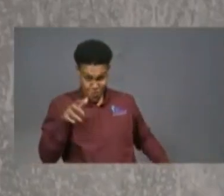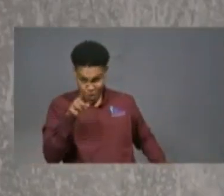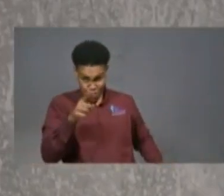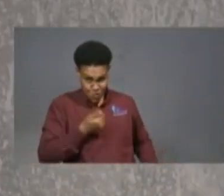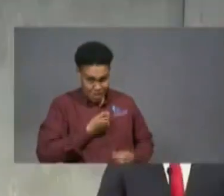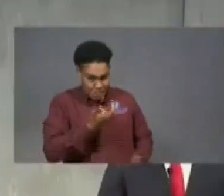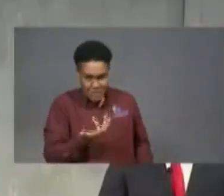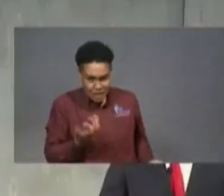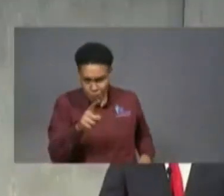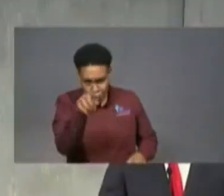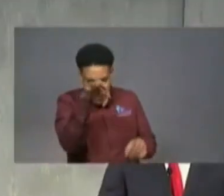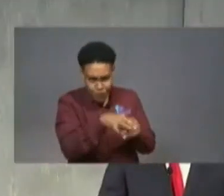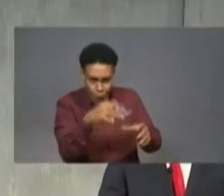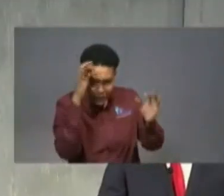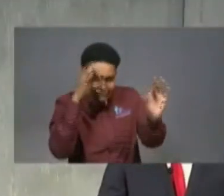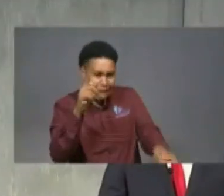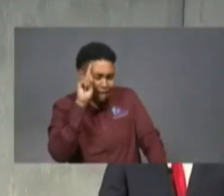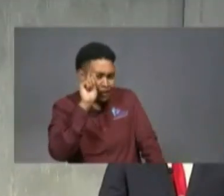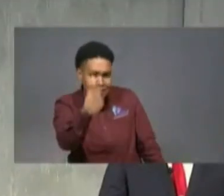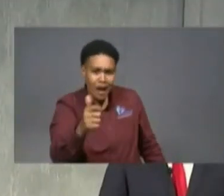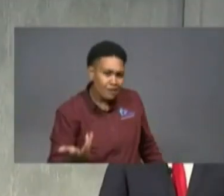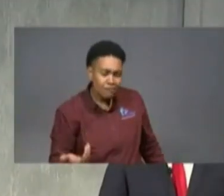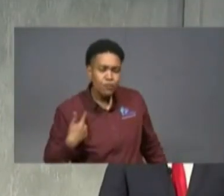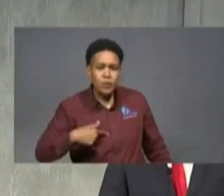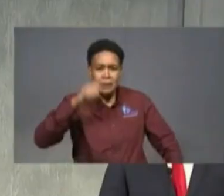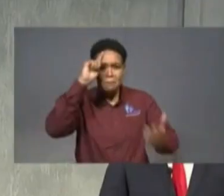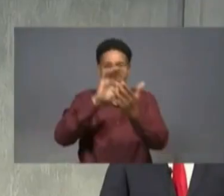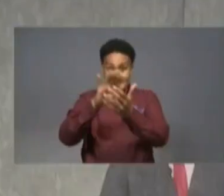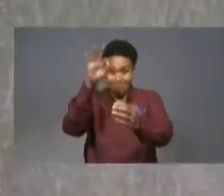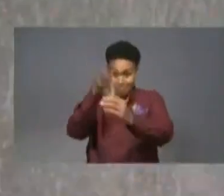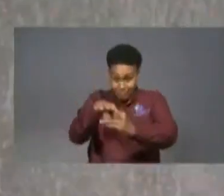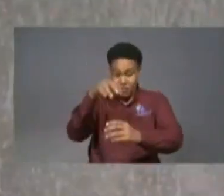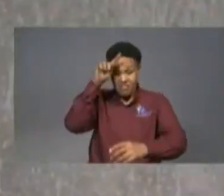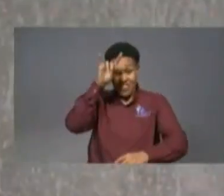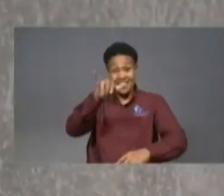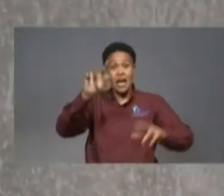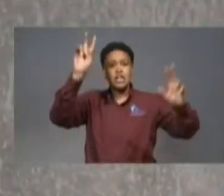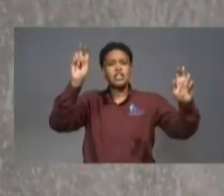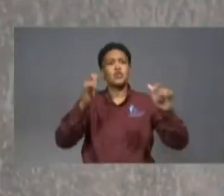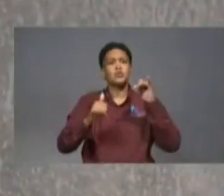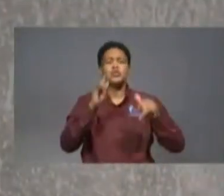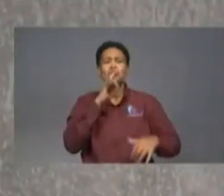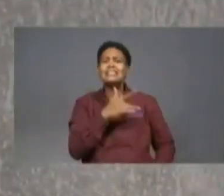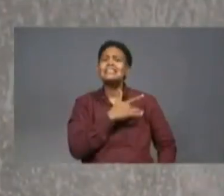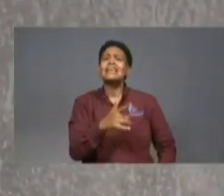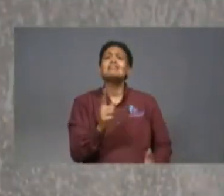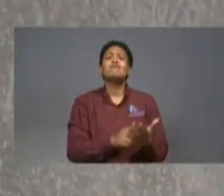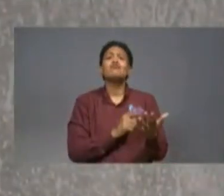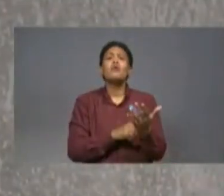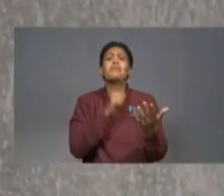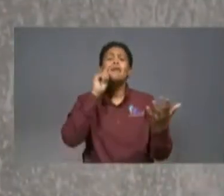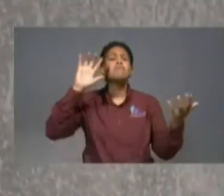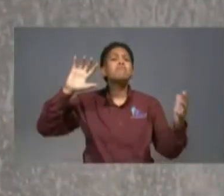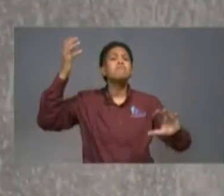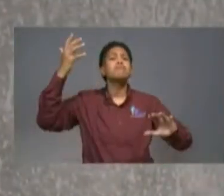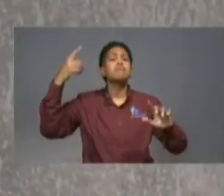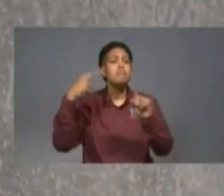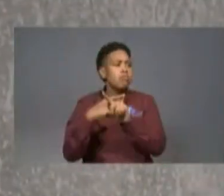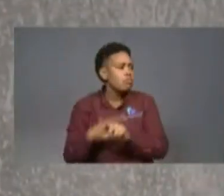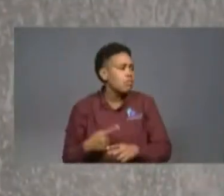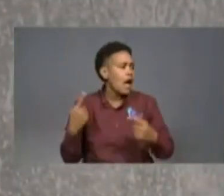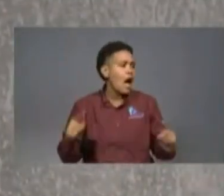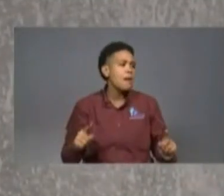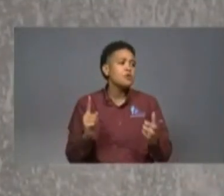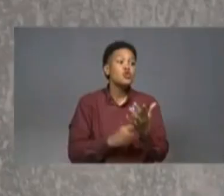speak. We believe that a grand referendum on matters which are sensitive, sometimes even controversial, matters on which